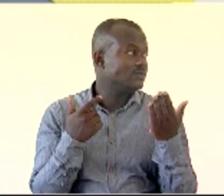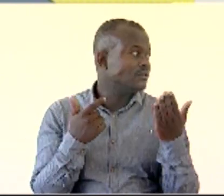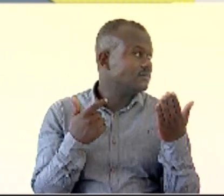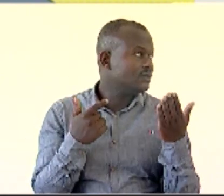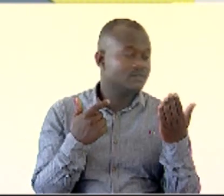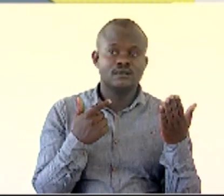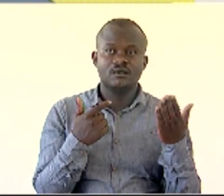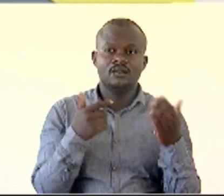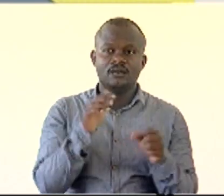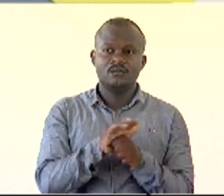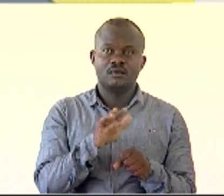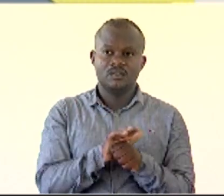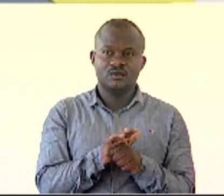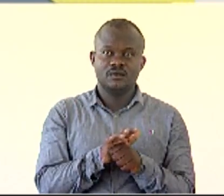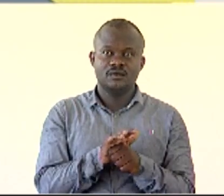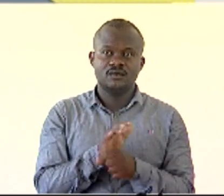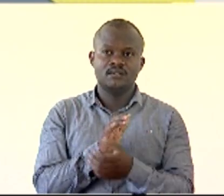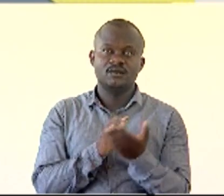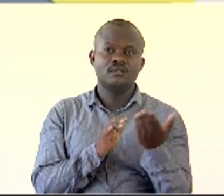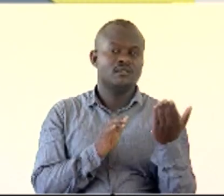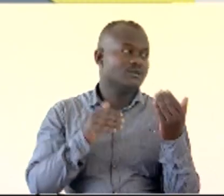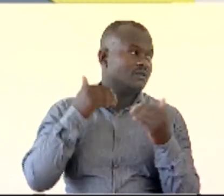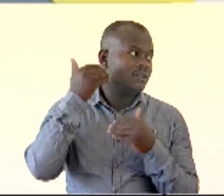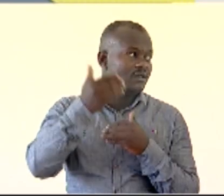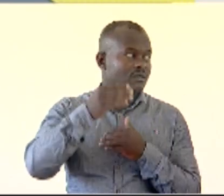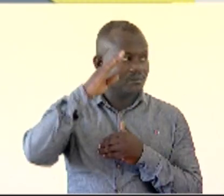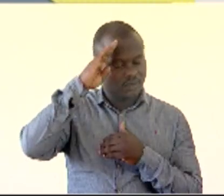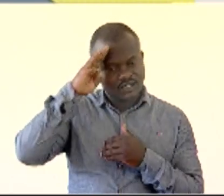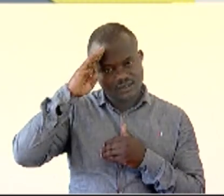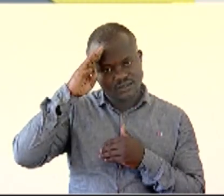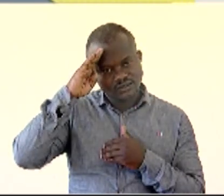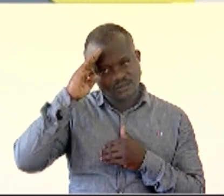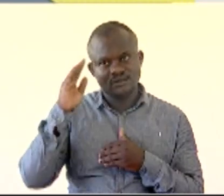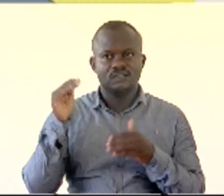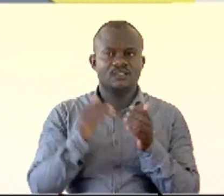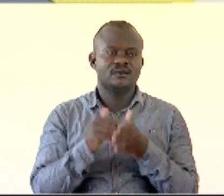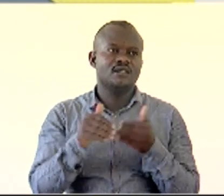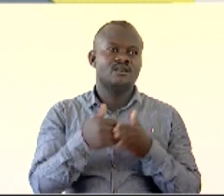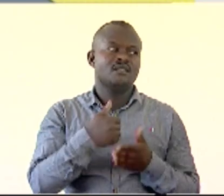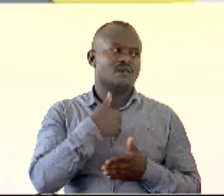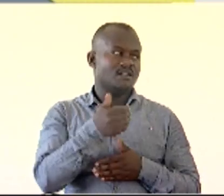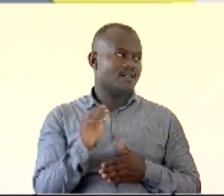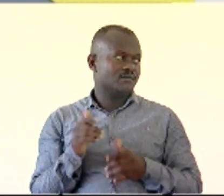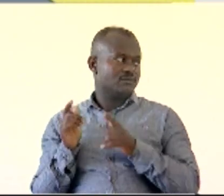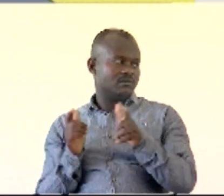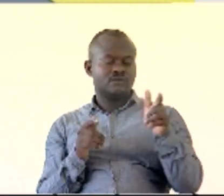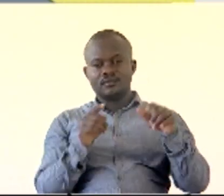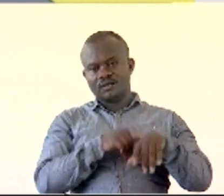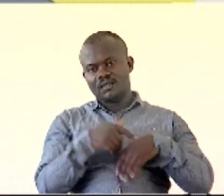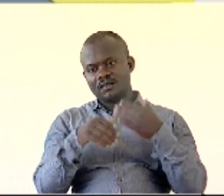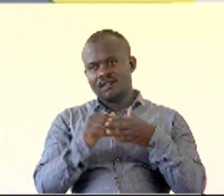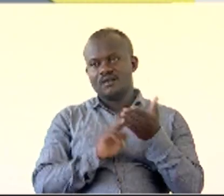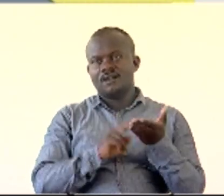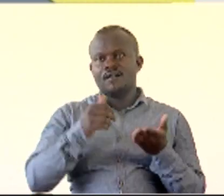many countries have army and police, and they have weapons. When they use those